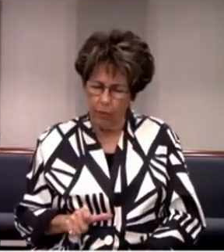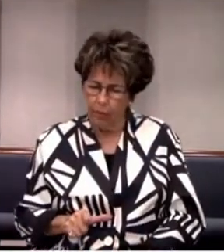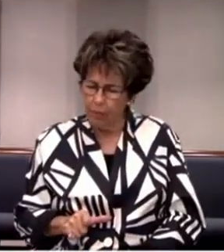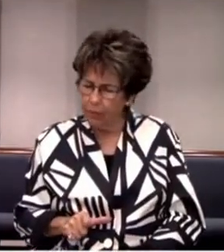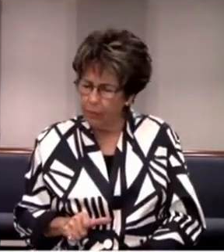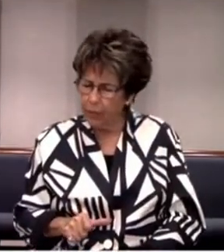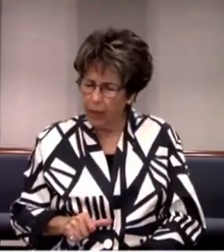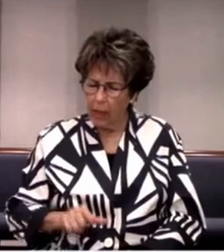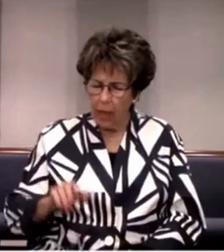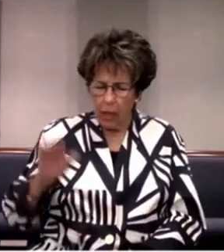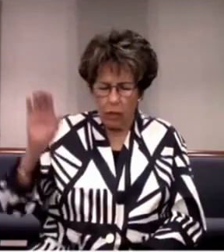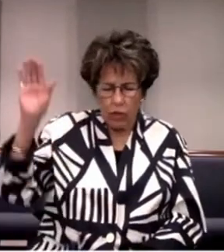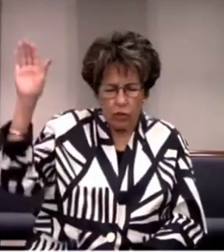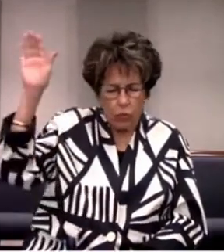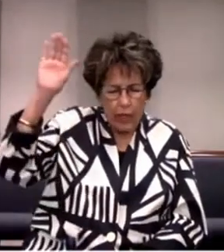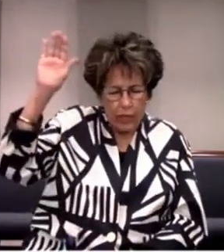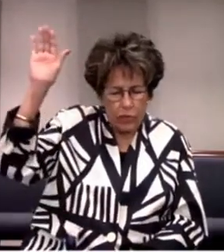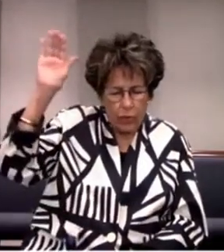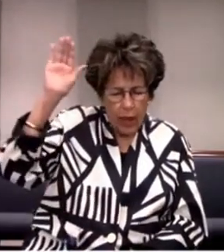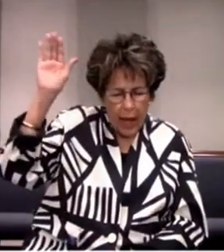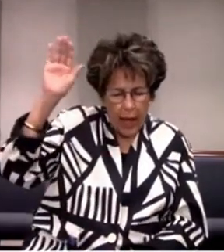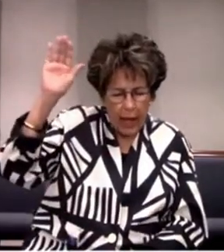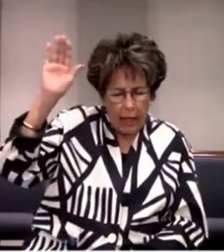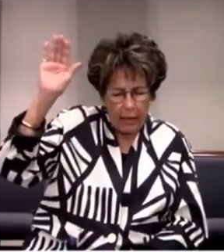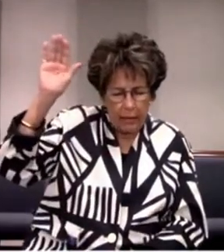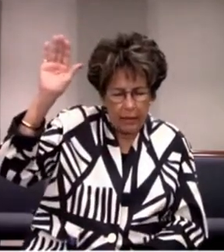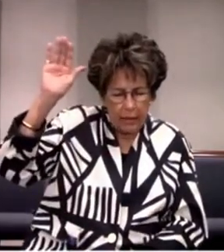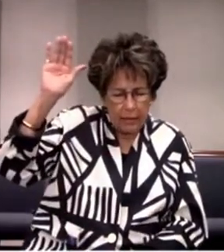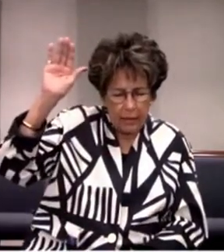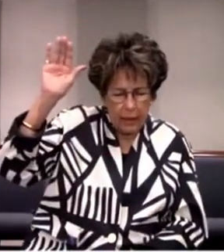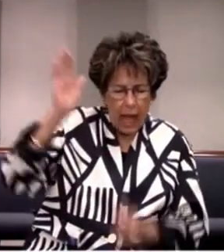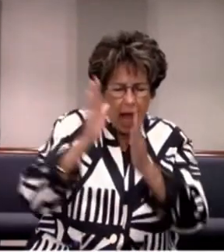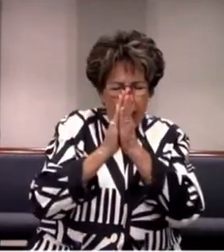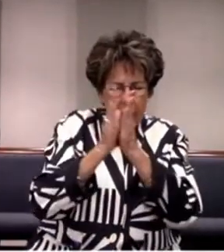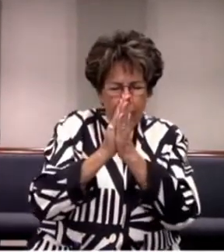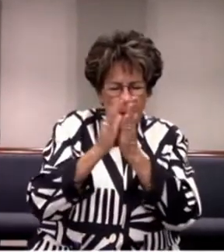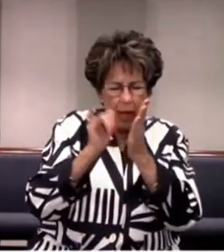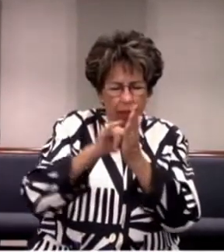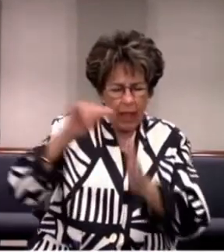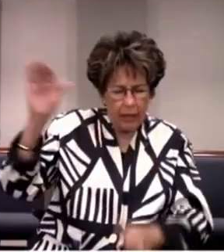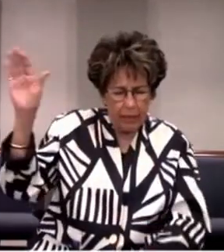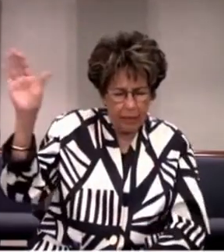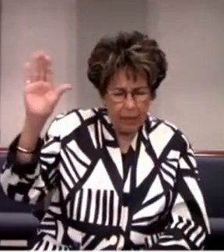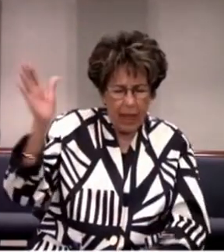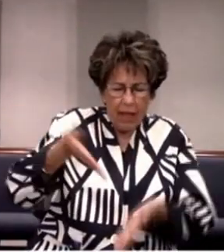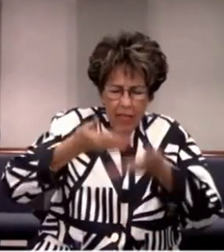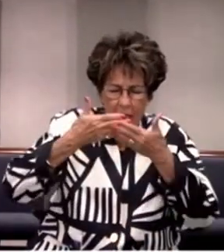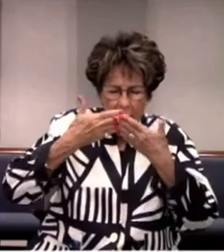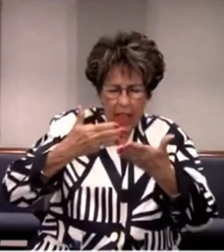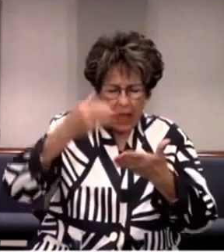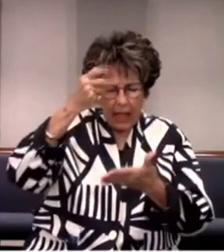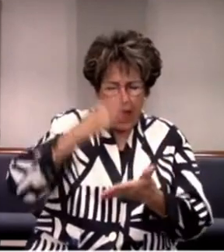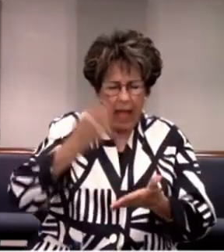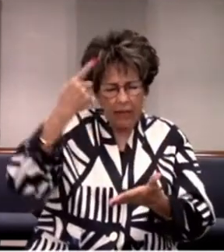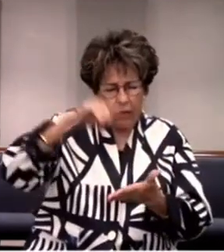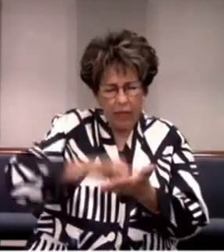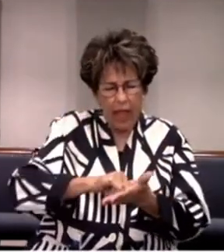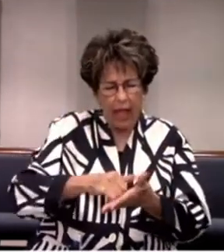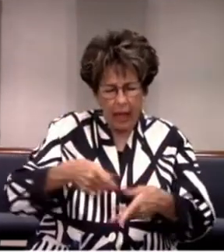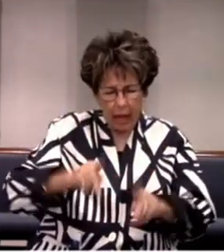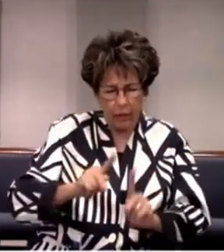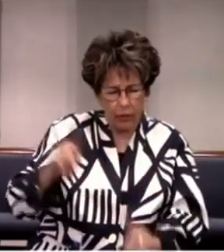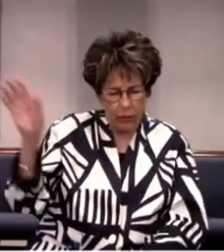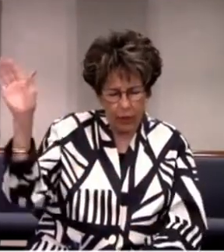tonight. Would you just lift your hand and let me see it? Slip it up, slip it down. Pastor, I prayed that, and I thank God for that opportunity. God bless you. I see those